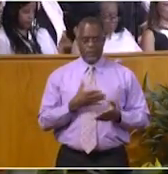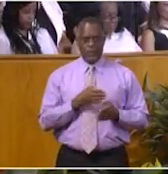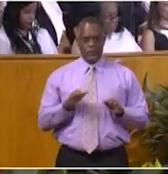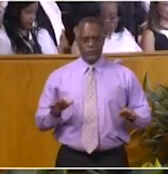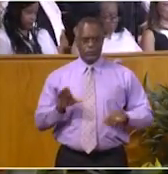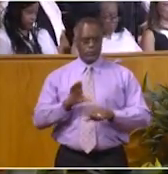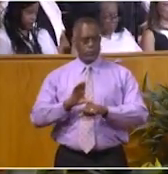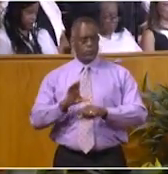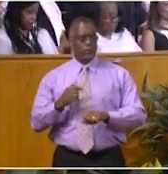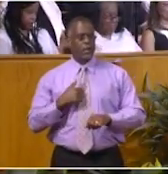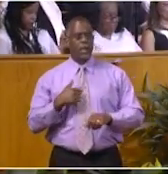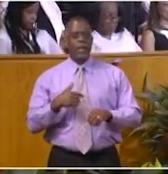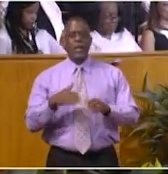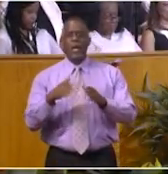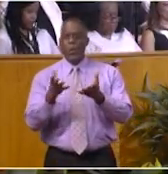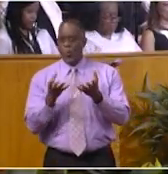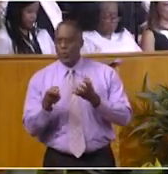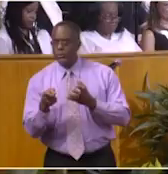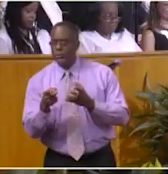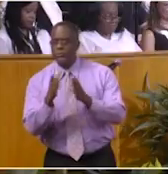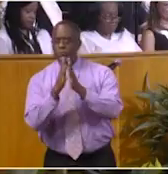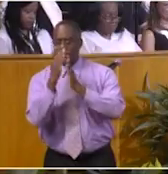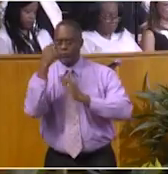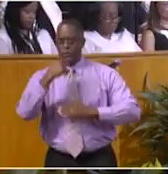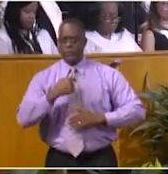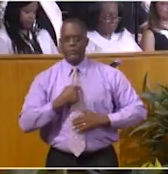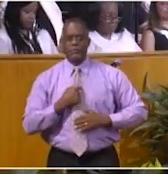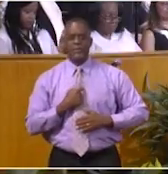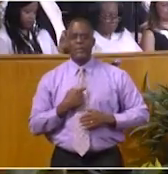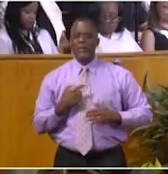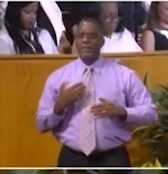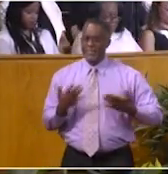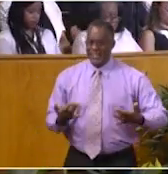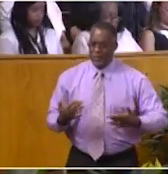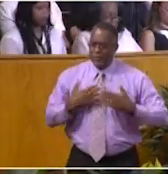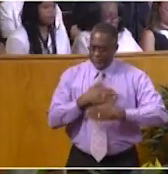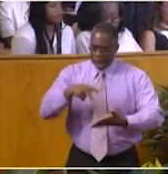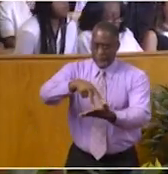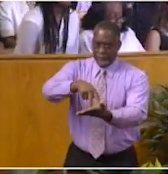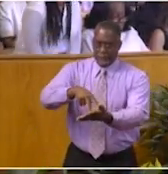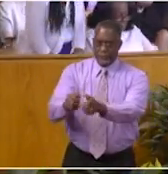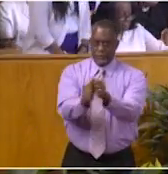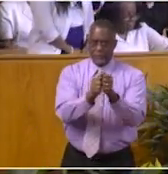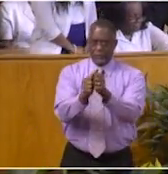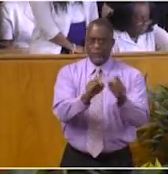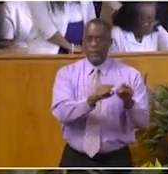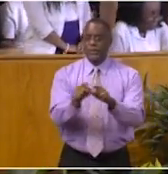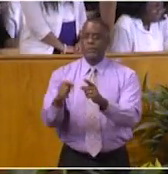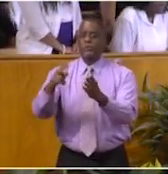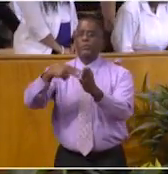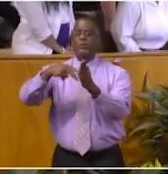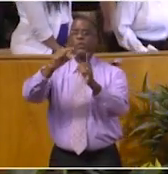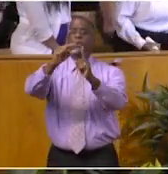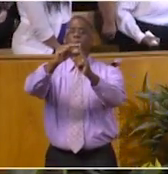I ask for your prayers. But if you would just stand now as we go to the word,